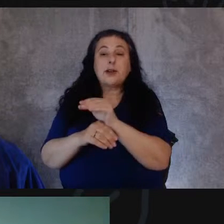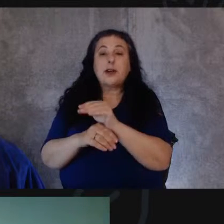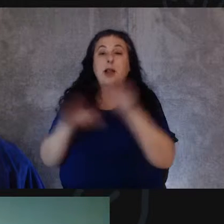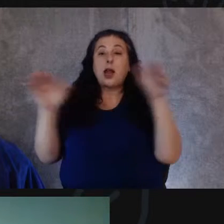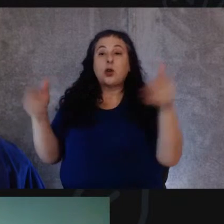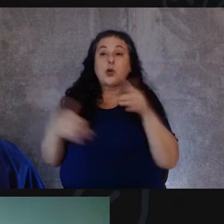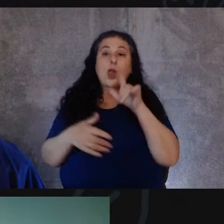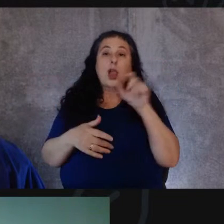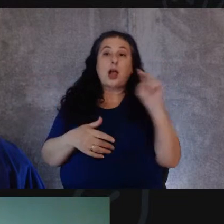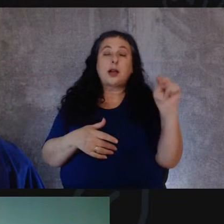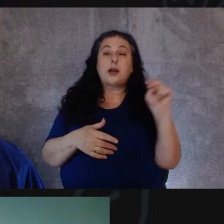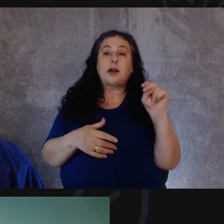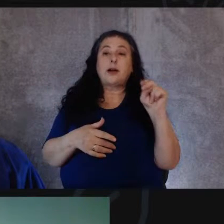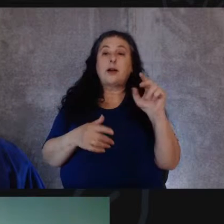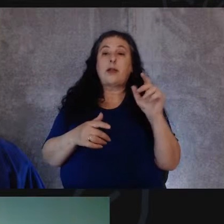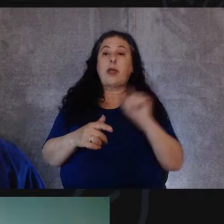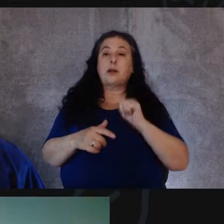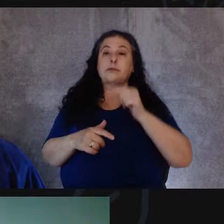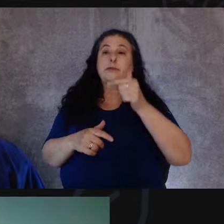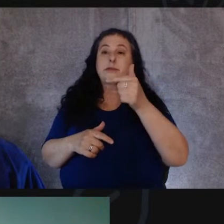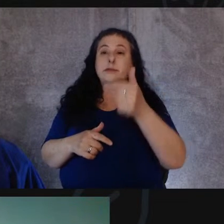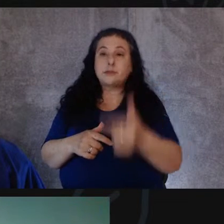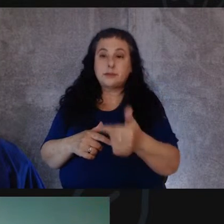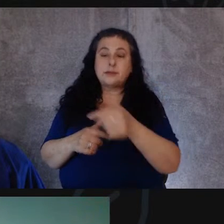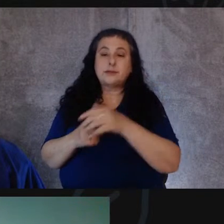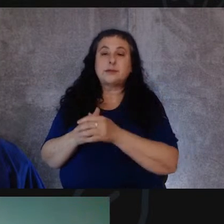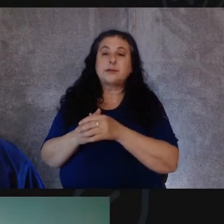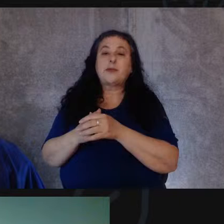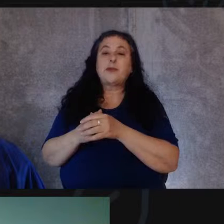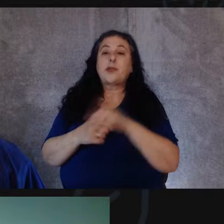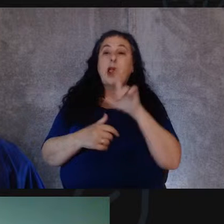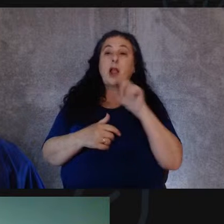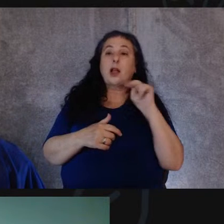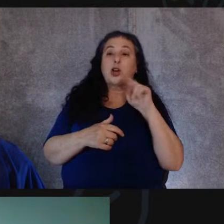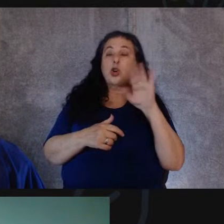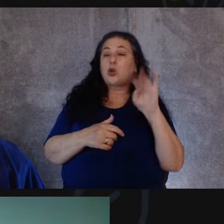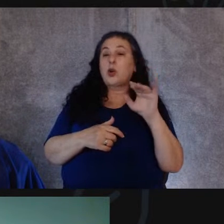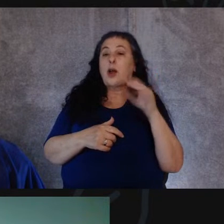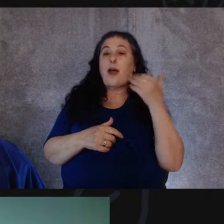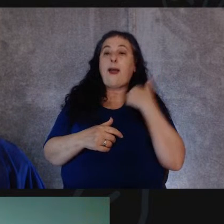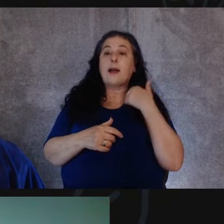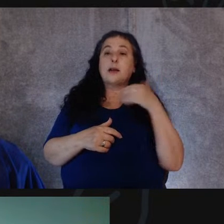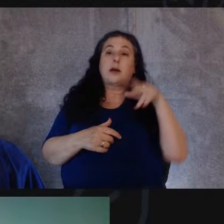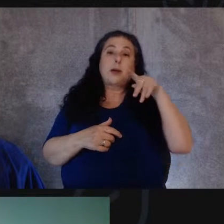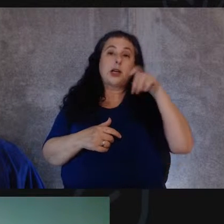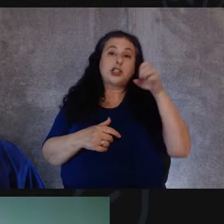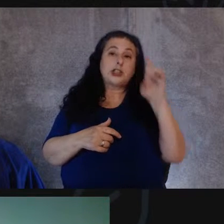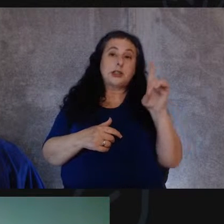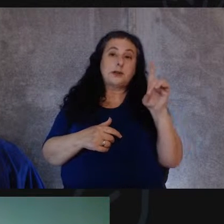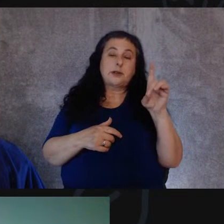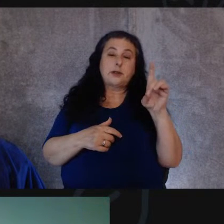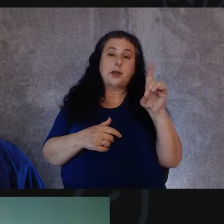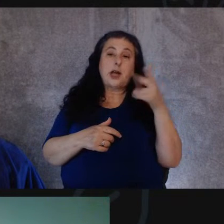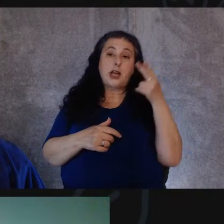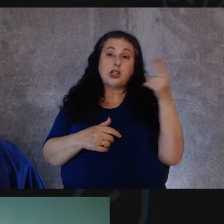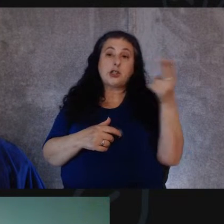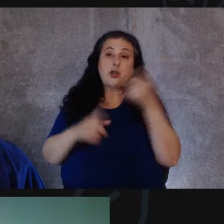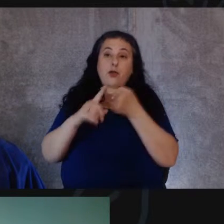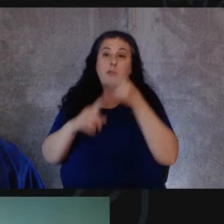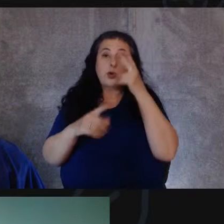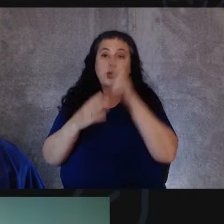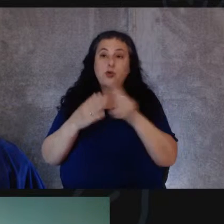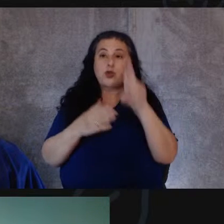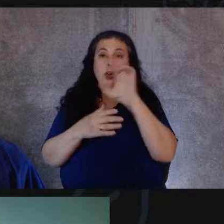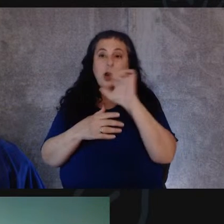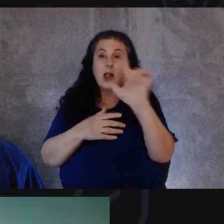introduce Lynne, and then I will turn the show over to her. Lynne Curry holds a PhD in history from the